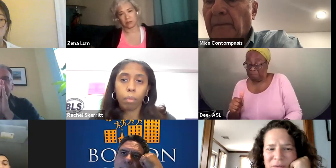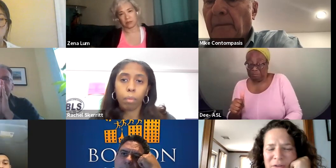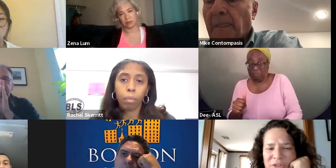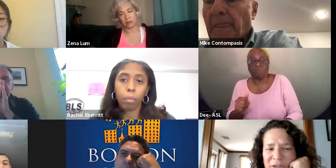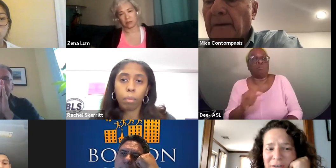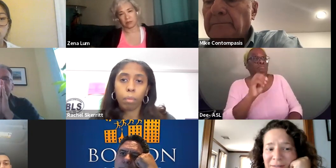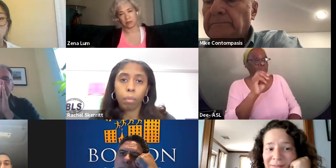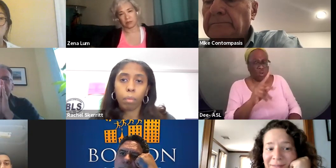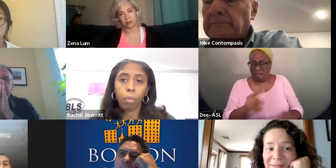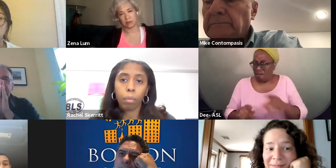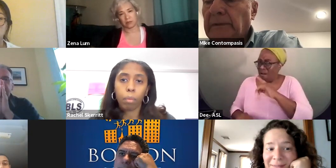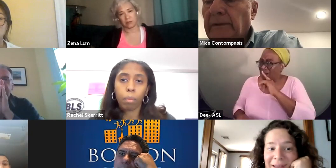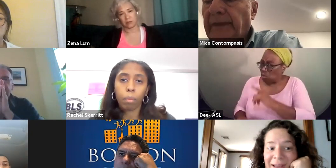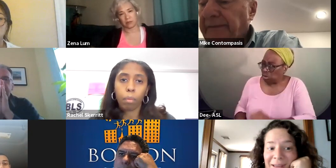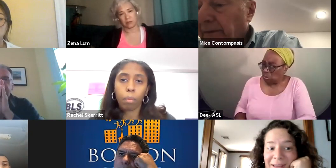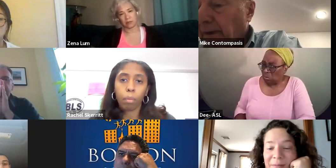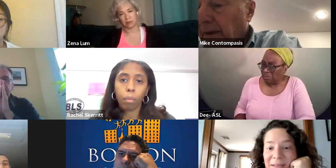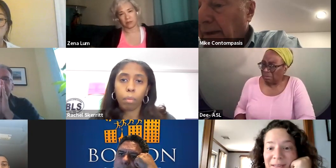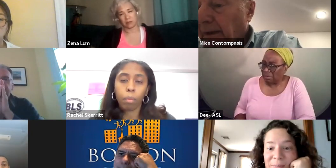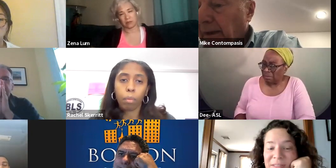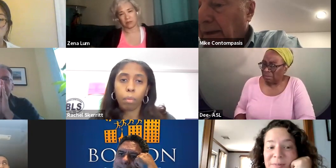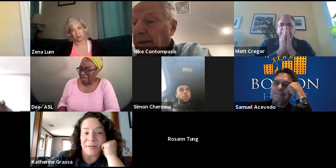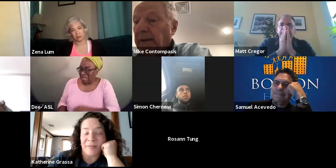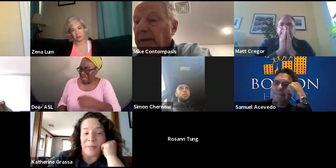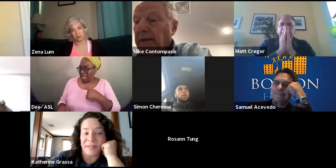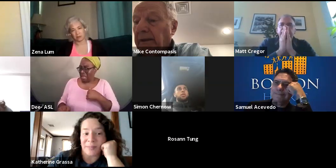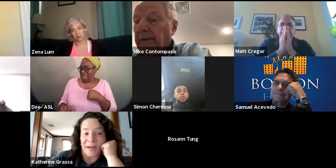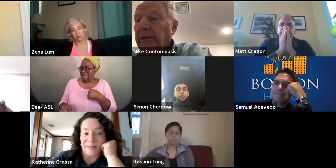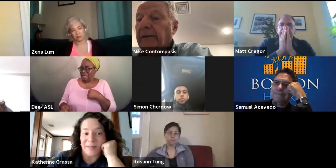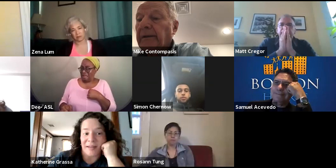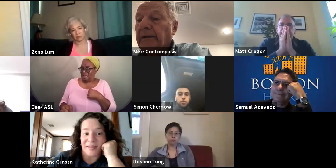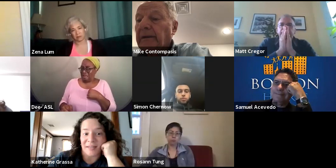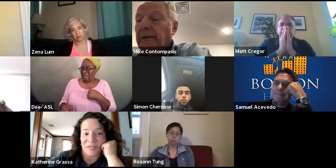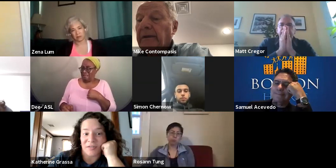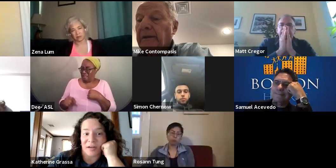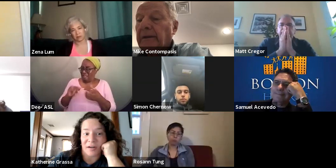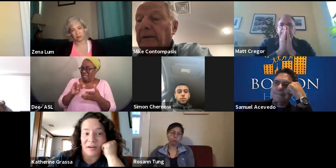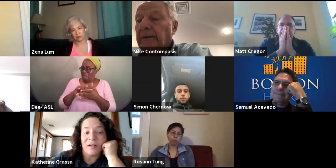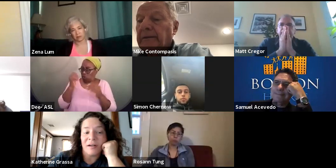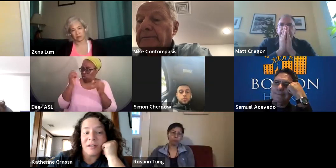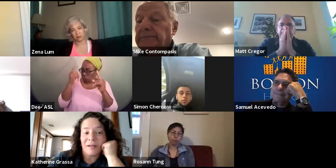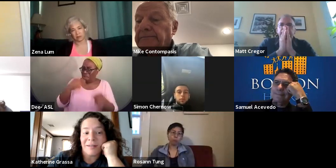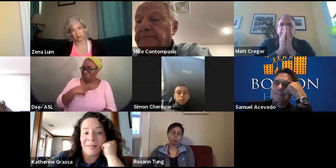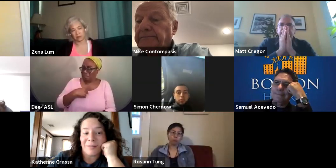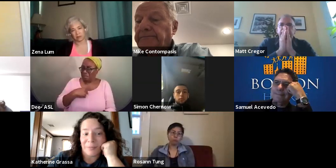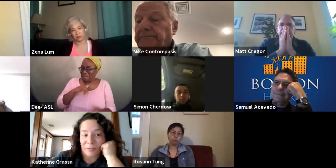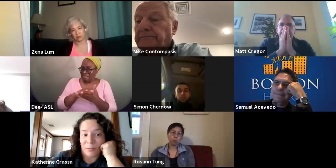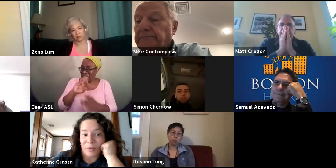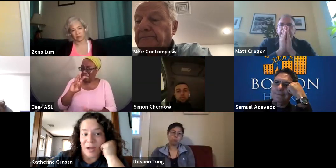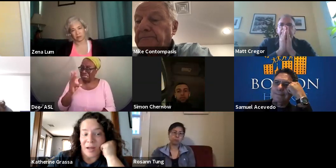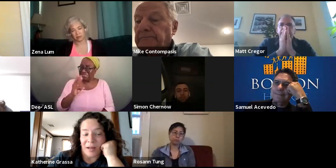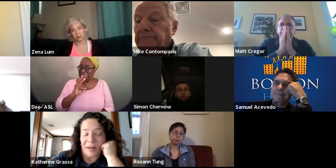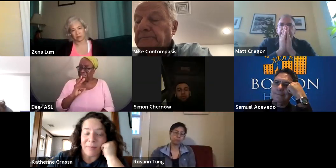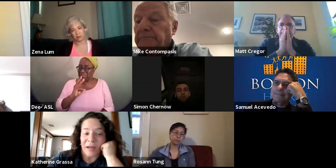Okay. Are you sure? That I would say as a principal, that would surprise me that a sixth grader